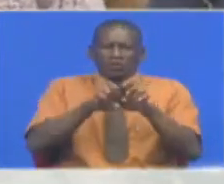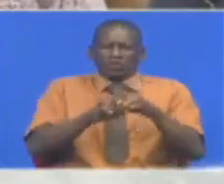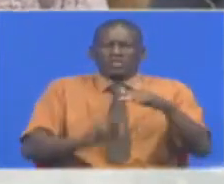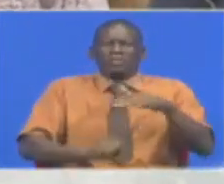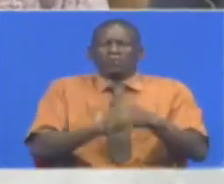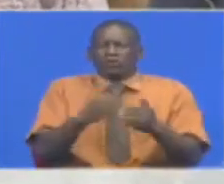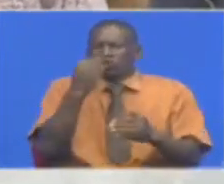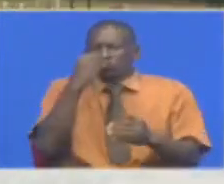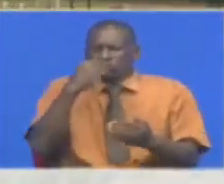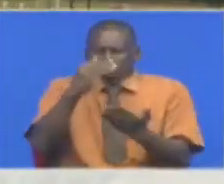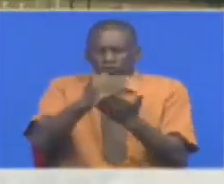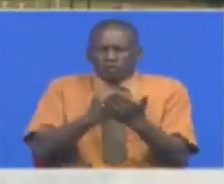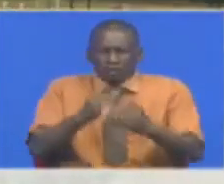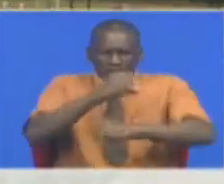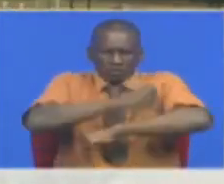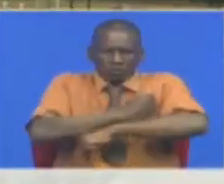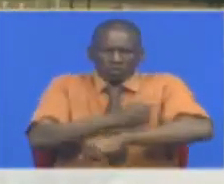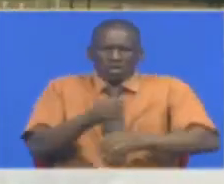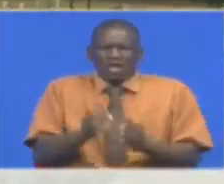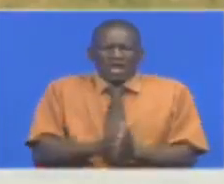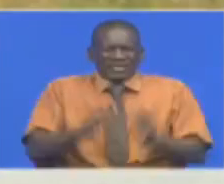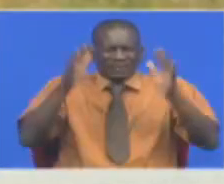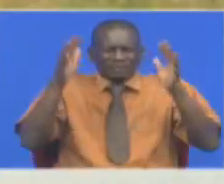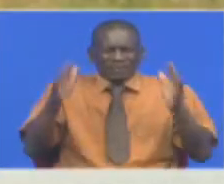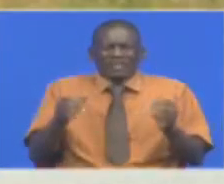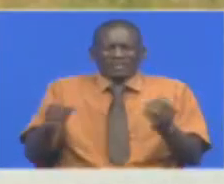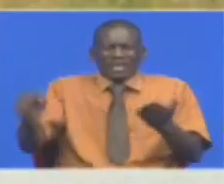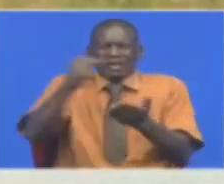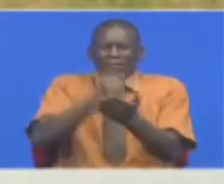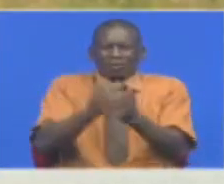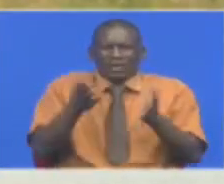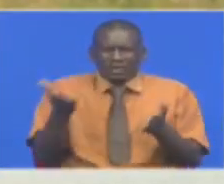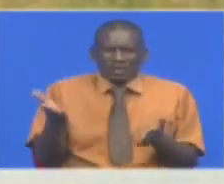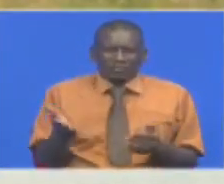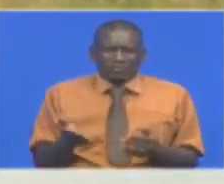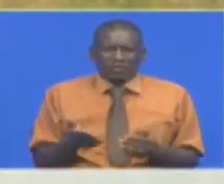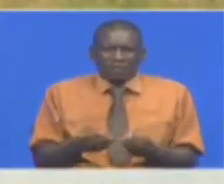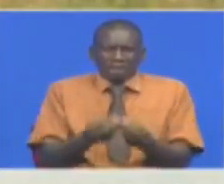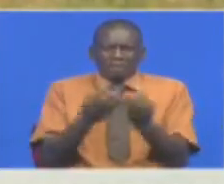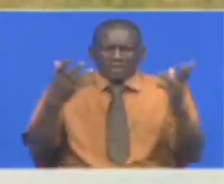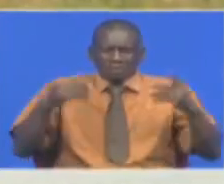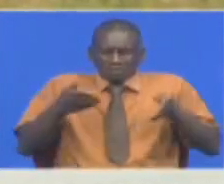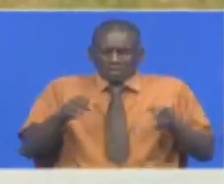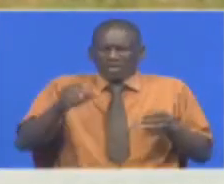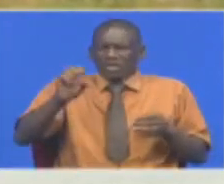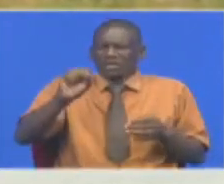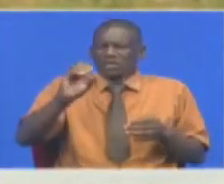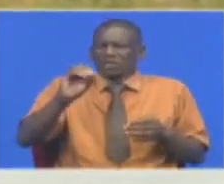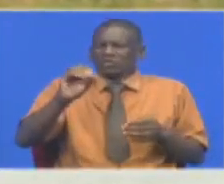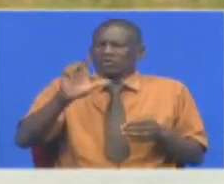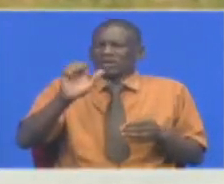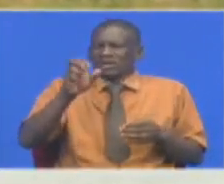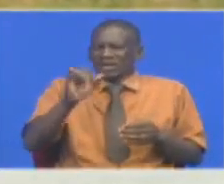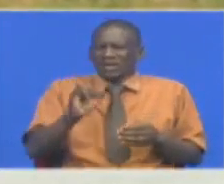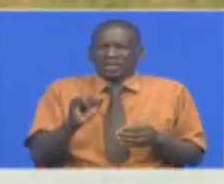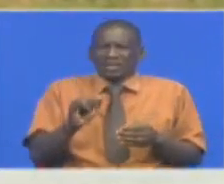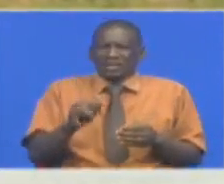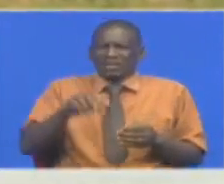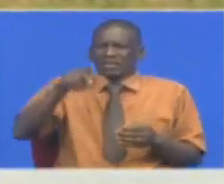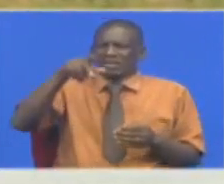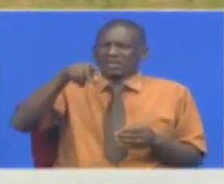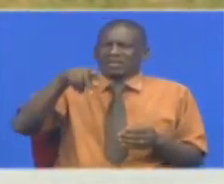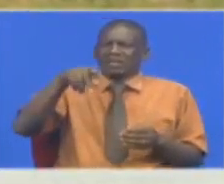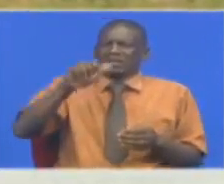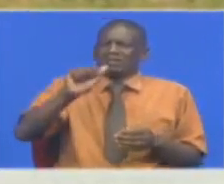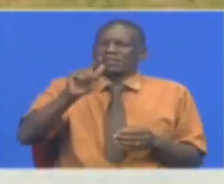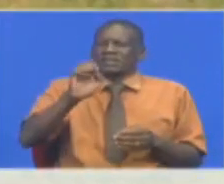apart from being the largest employer here. For many here in Solai, the Patel family, led by the late Mansukh Patel, will